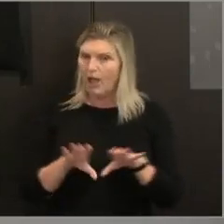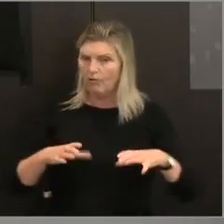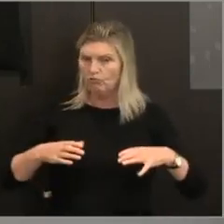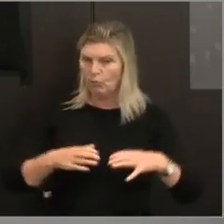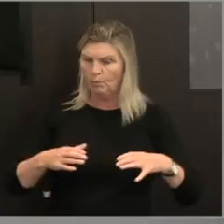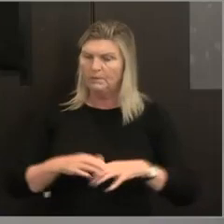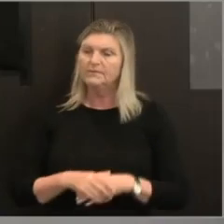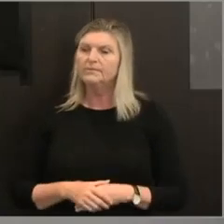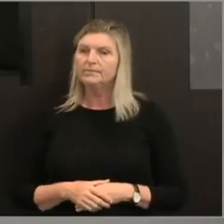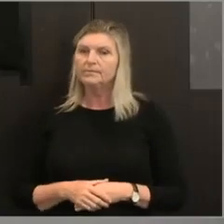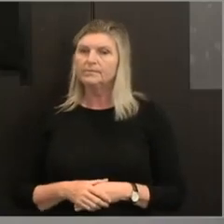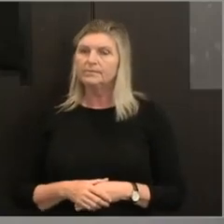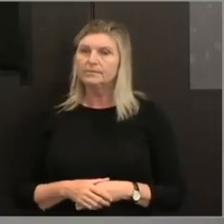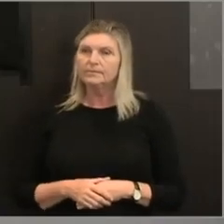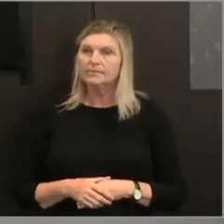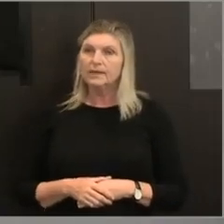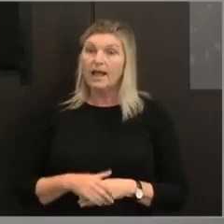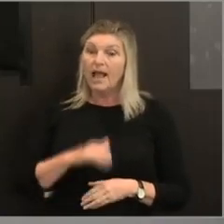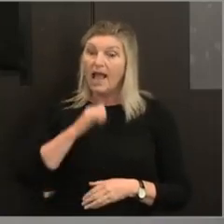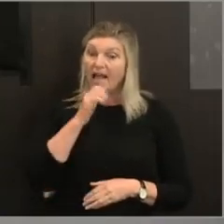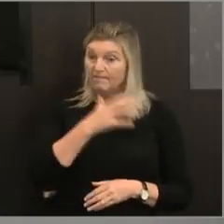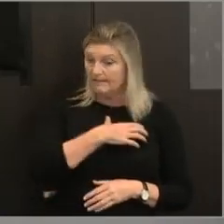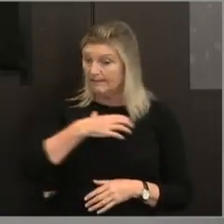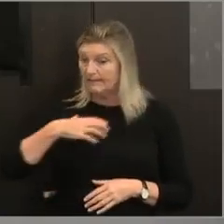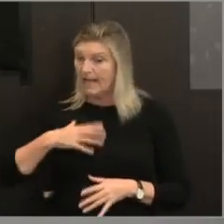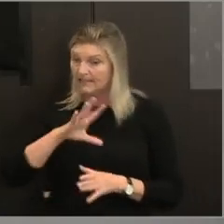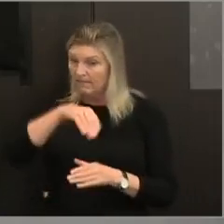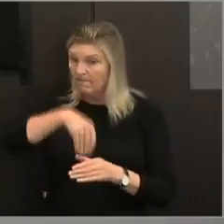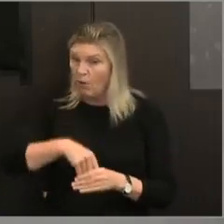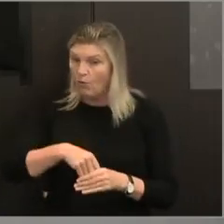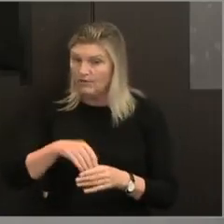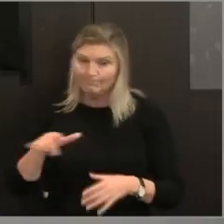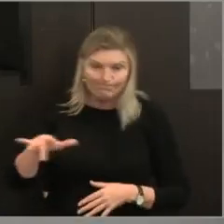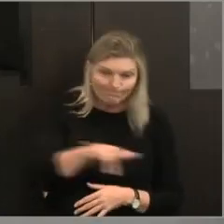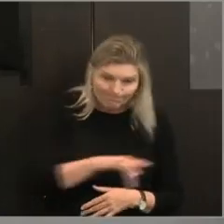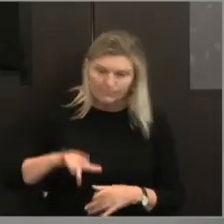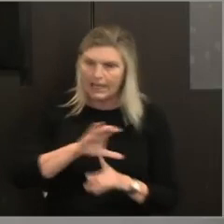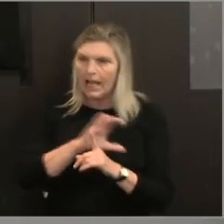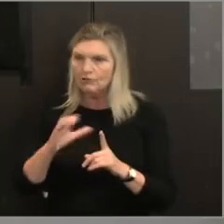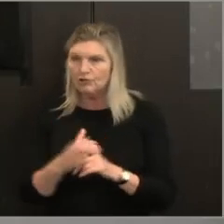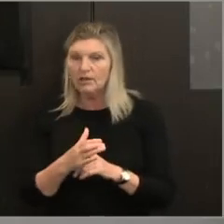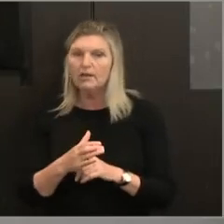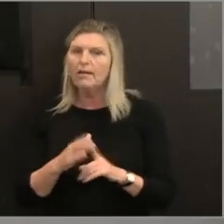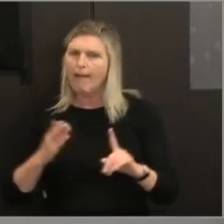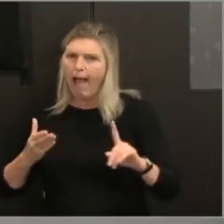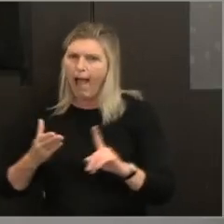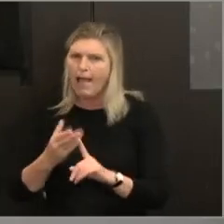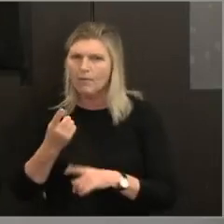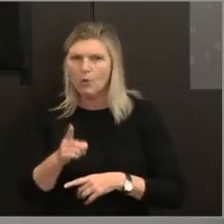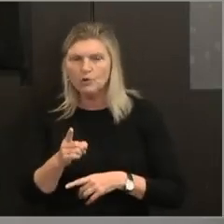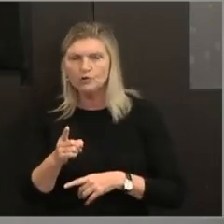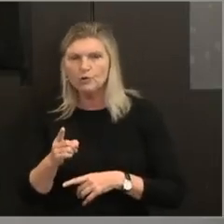States that engage in cultural genocide set out to destroy the political and